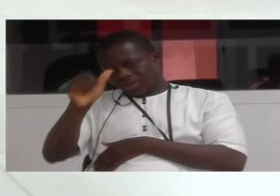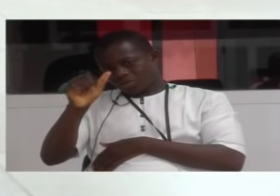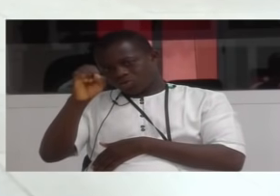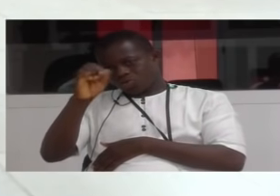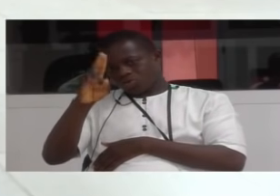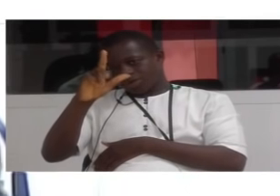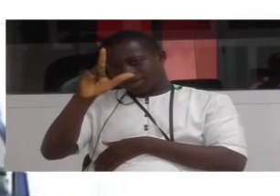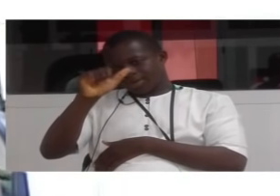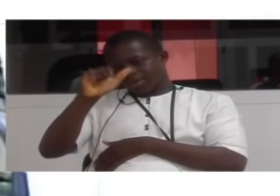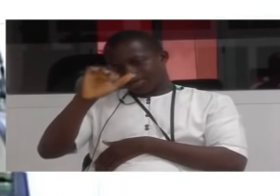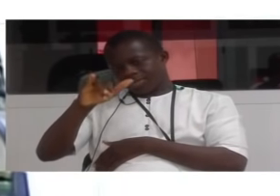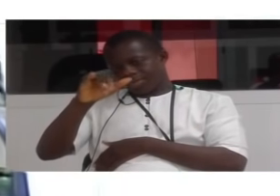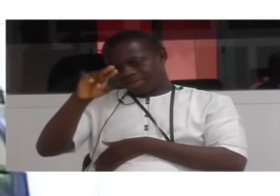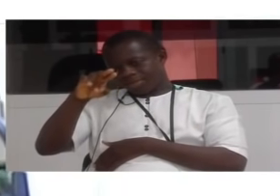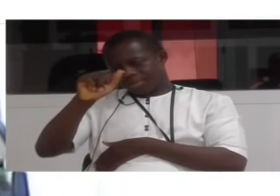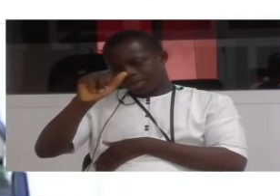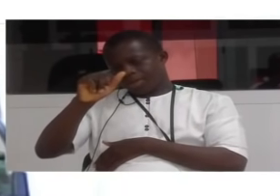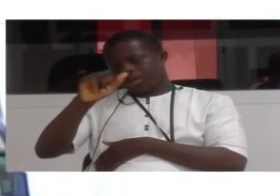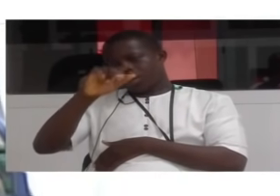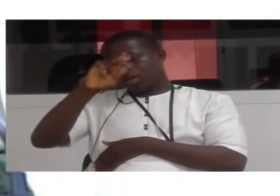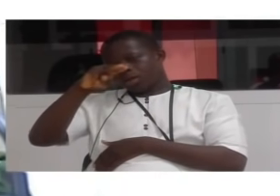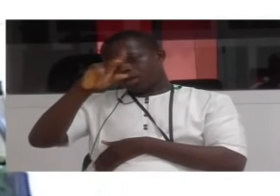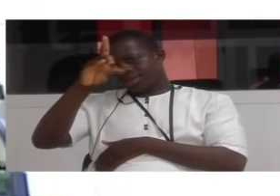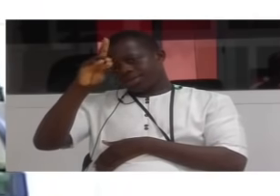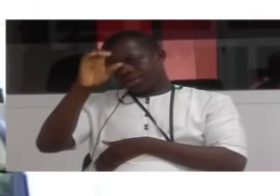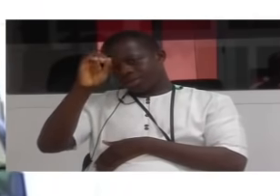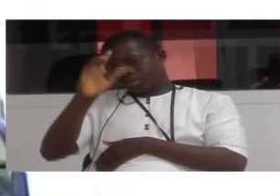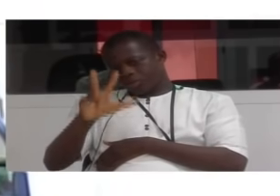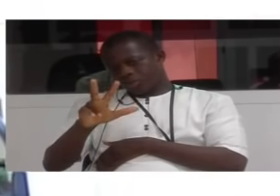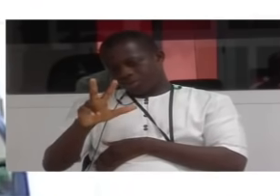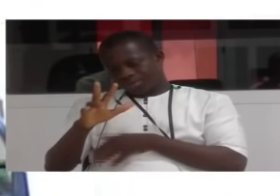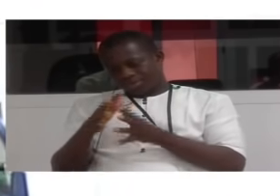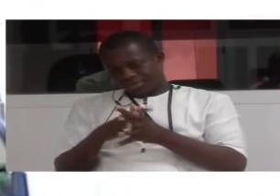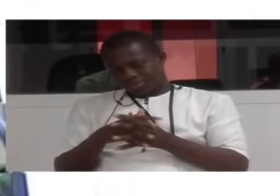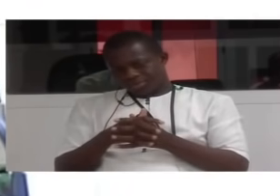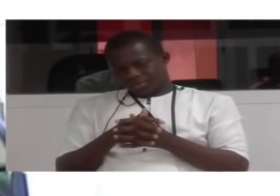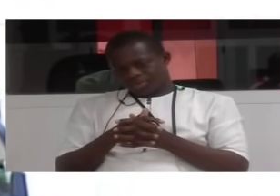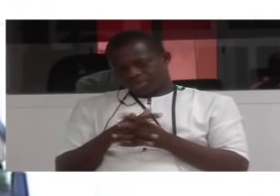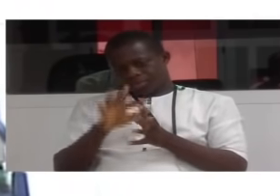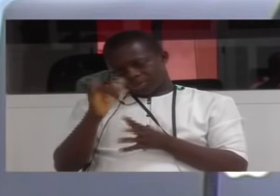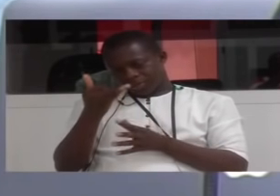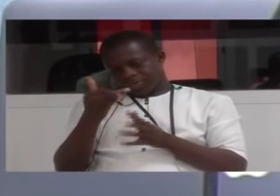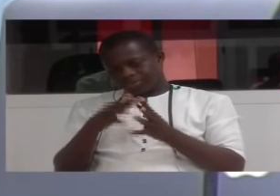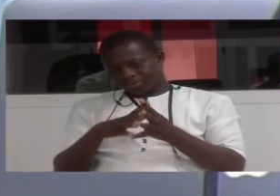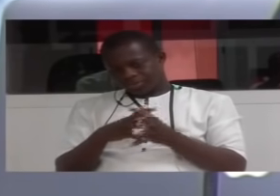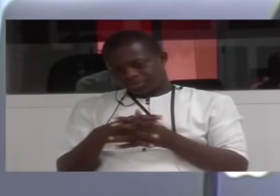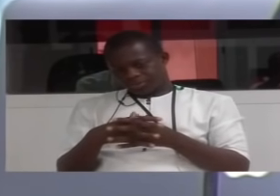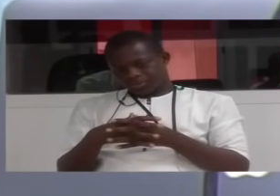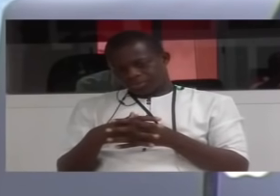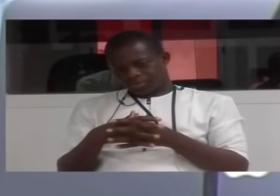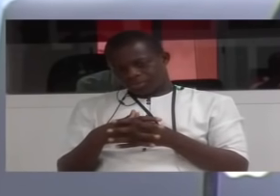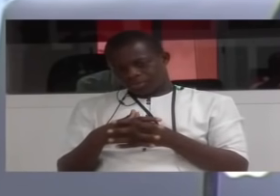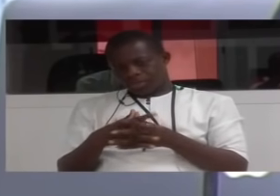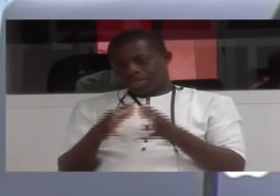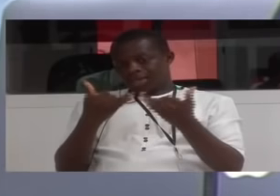Suleiman Ndau. But at that time I did not give a statement on ma awa cham and Suleiman Ndau. Wow. Yes. But